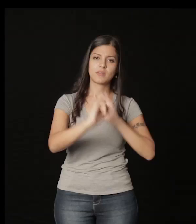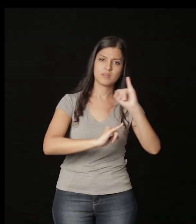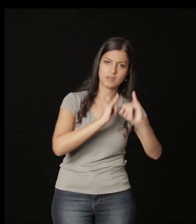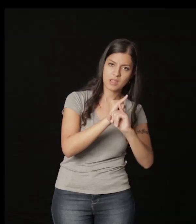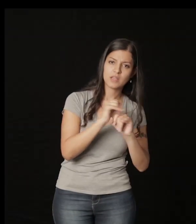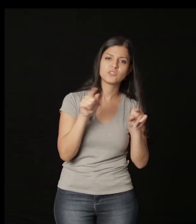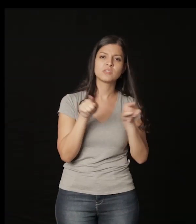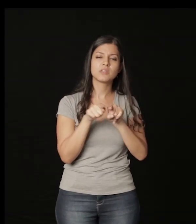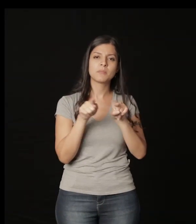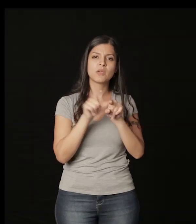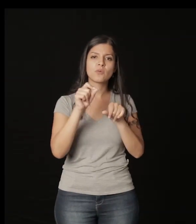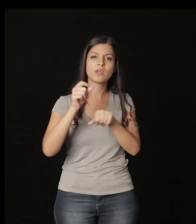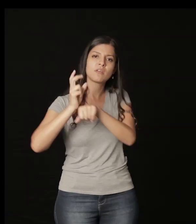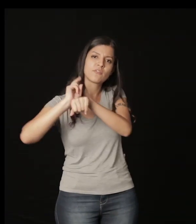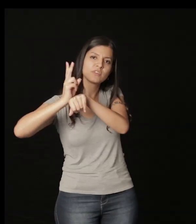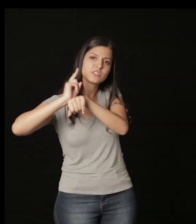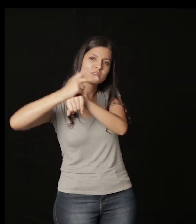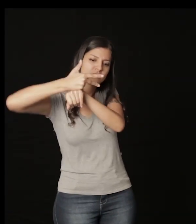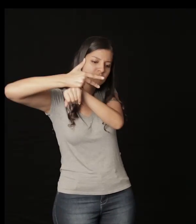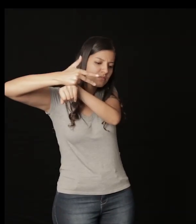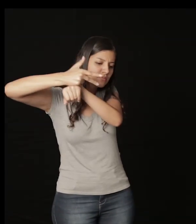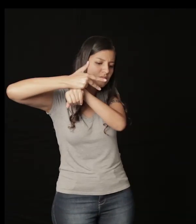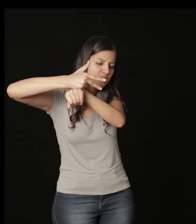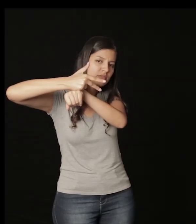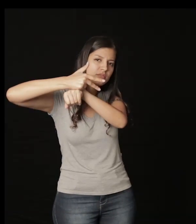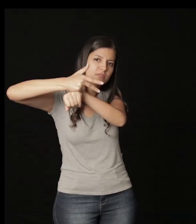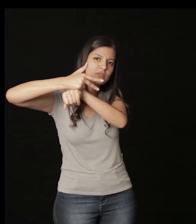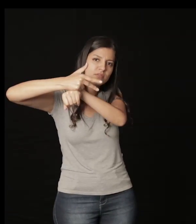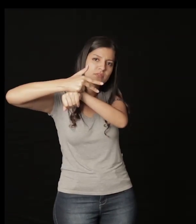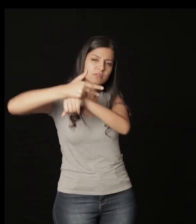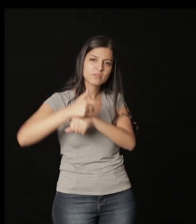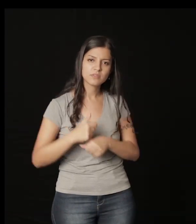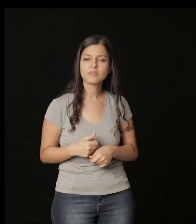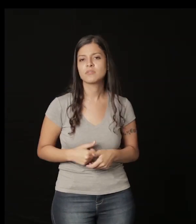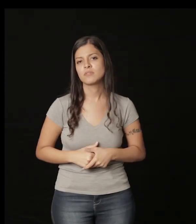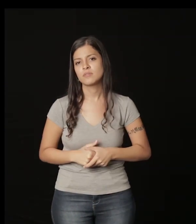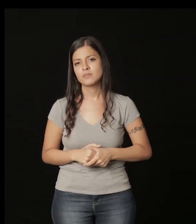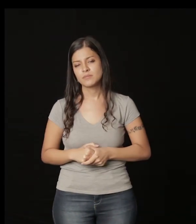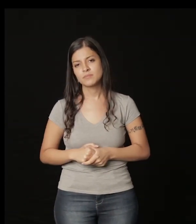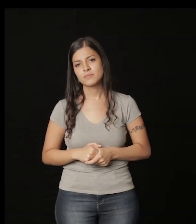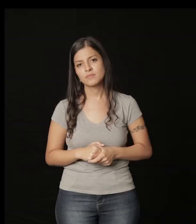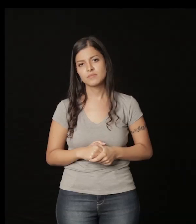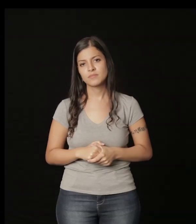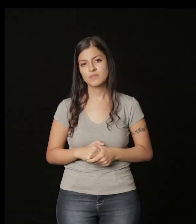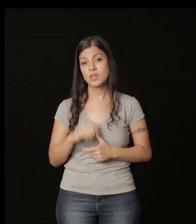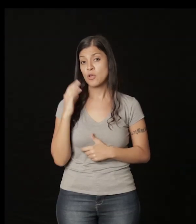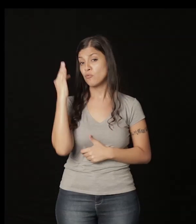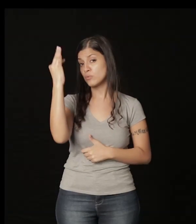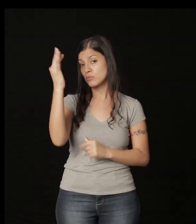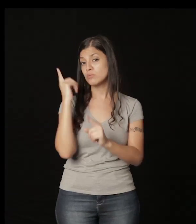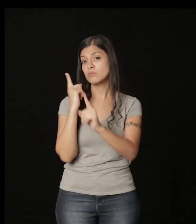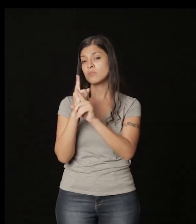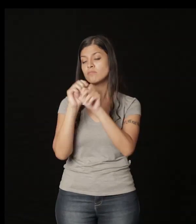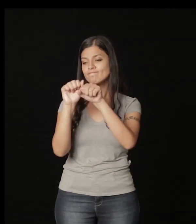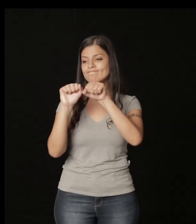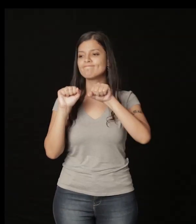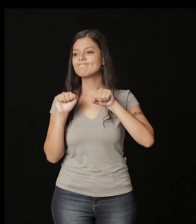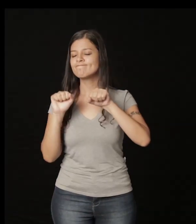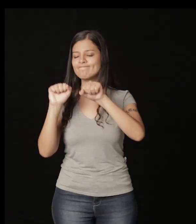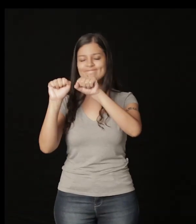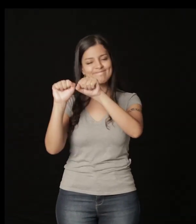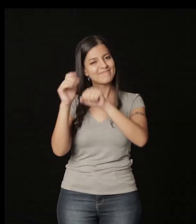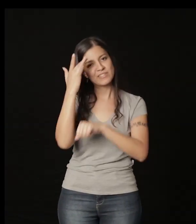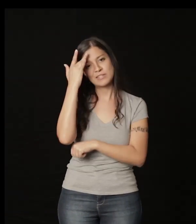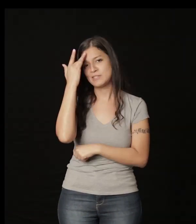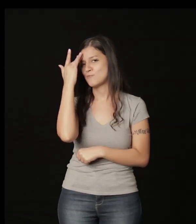by the internet and by surveillance cameras, and you know, what is it going to mean to us in the